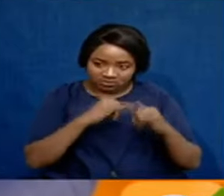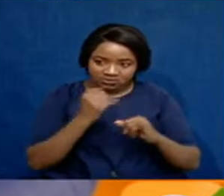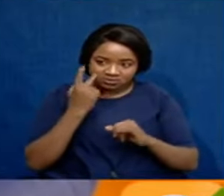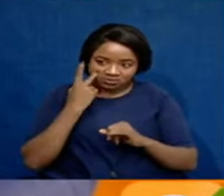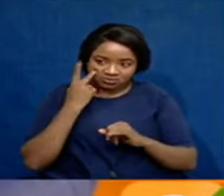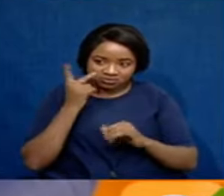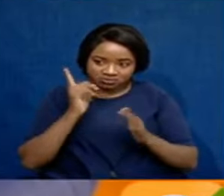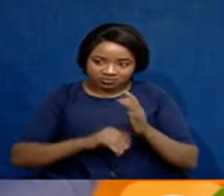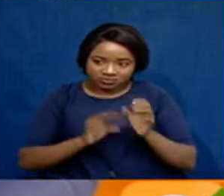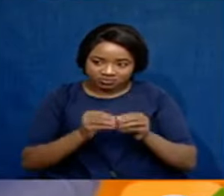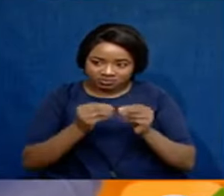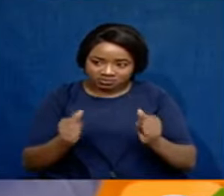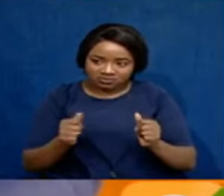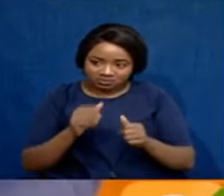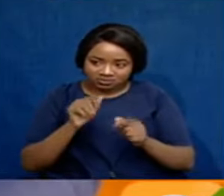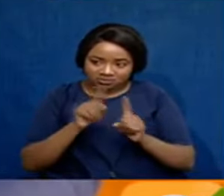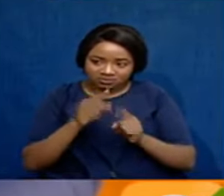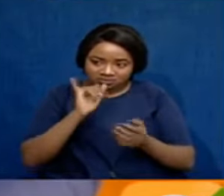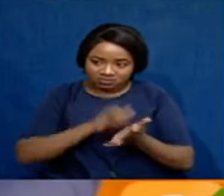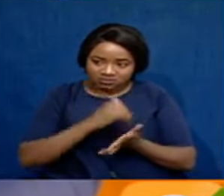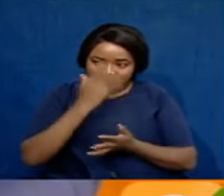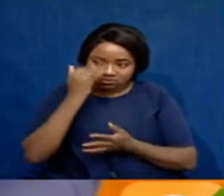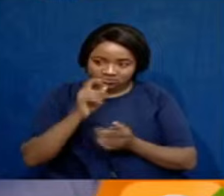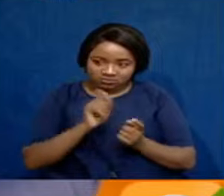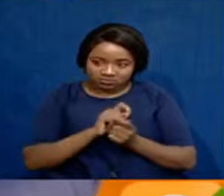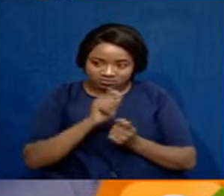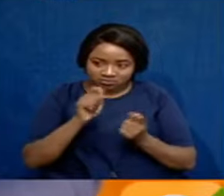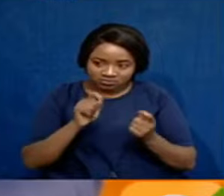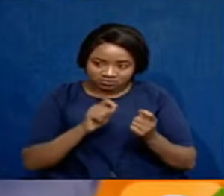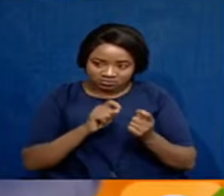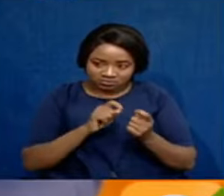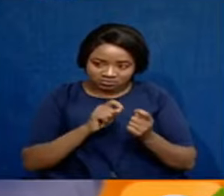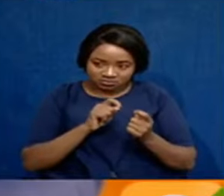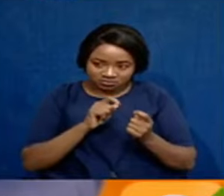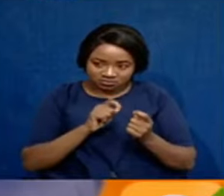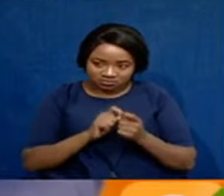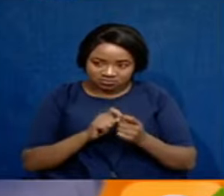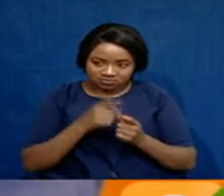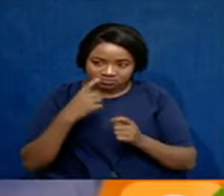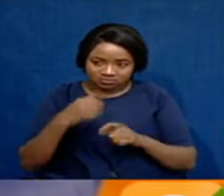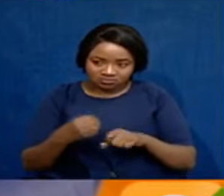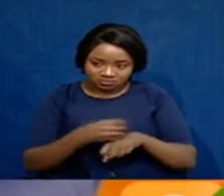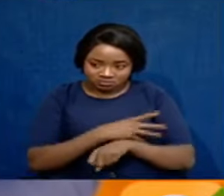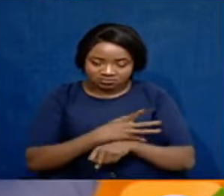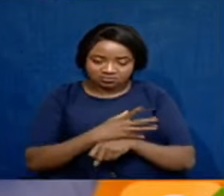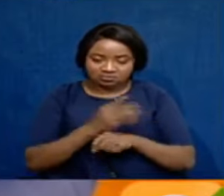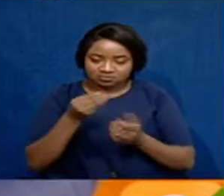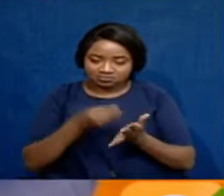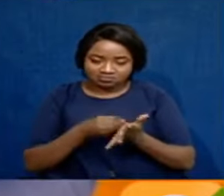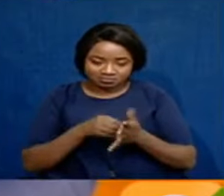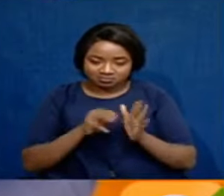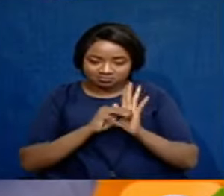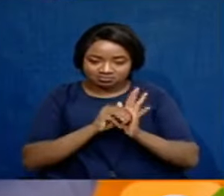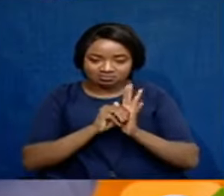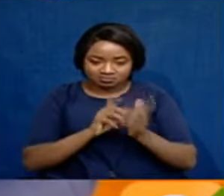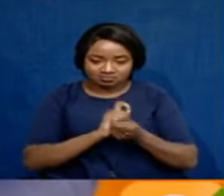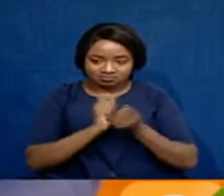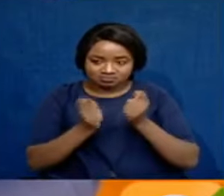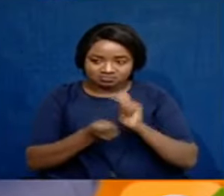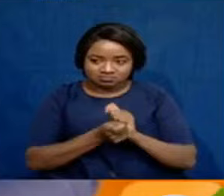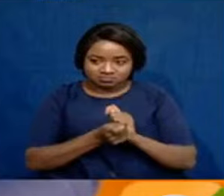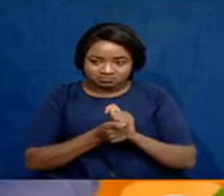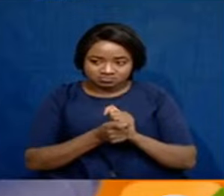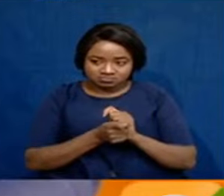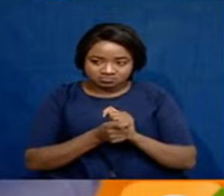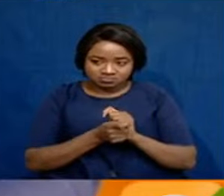And that's why even particularly for cancer, the financing model has changed, and Dr. Kimani and Dr. Primus know